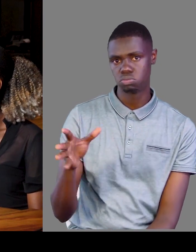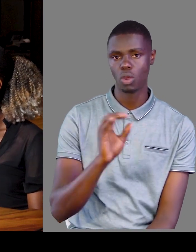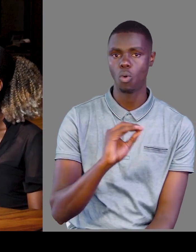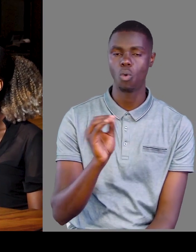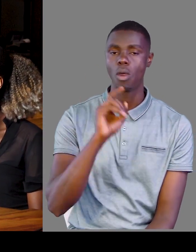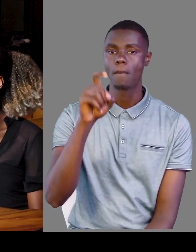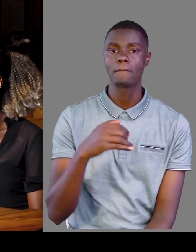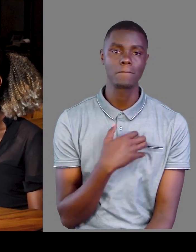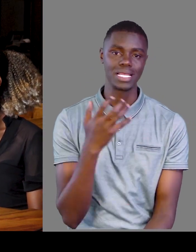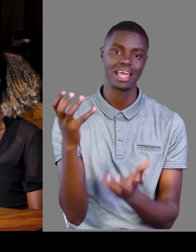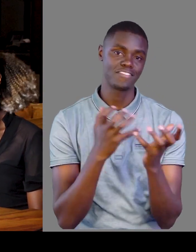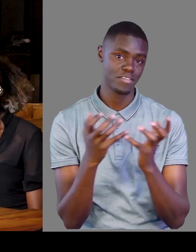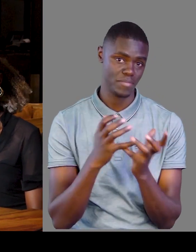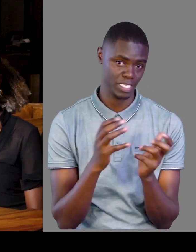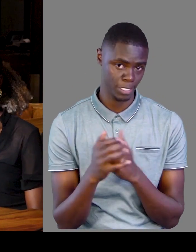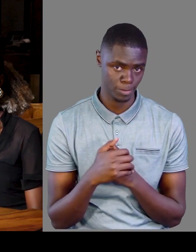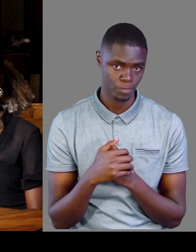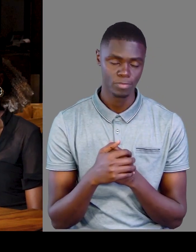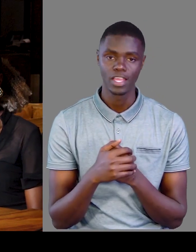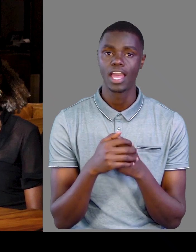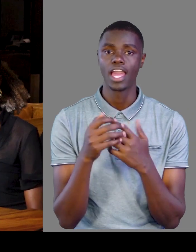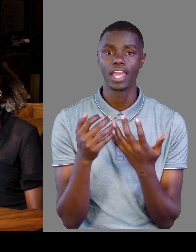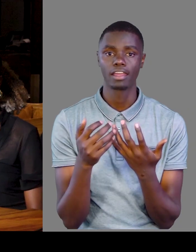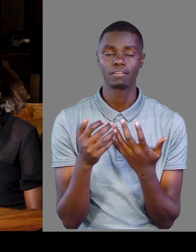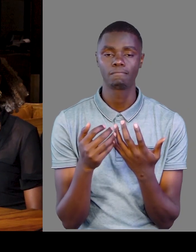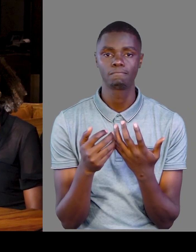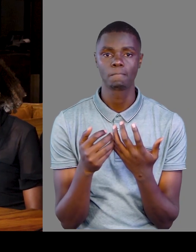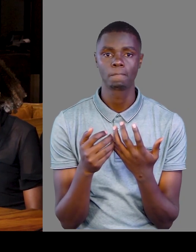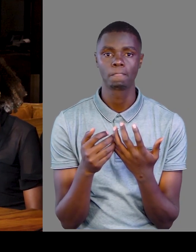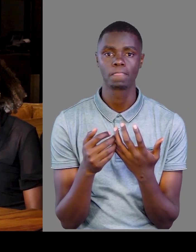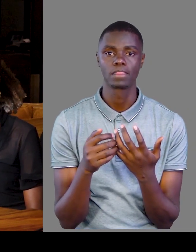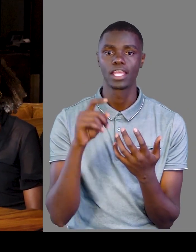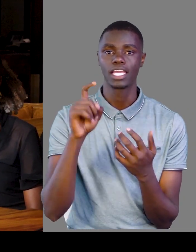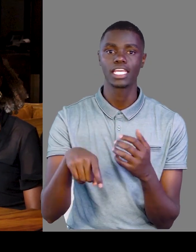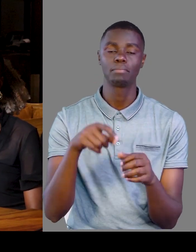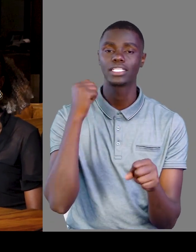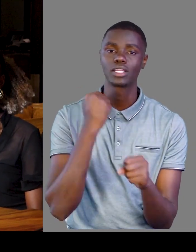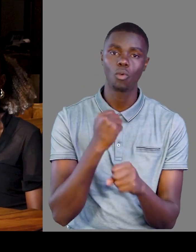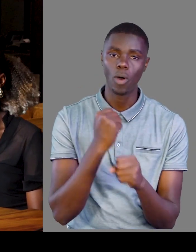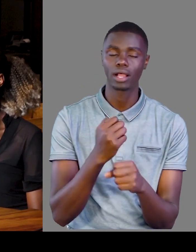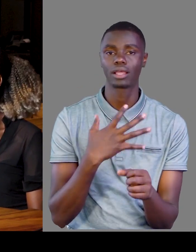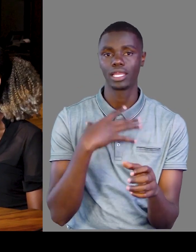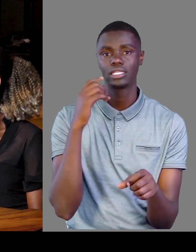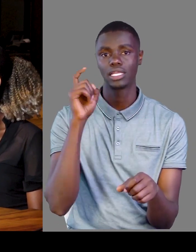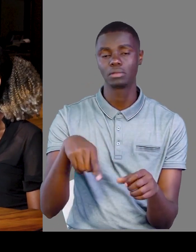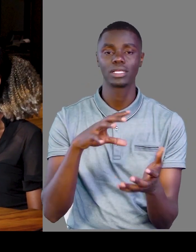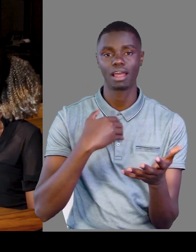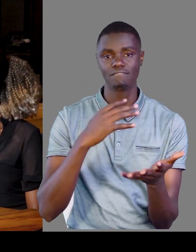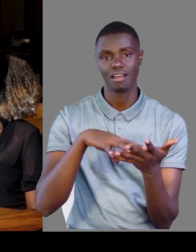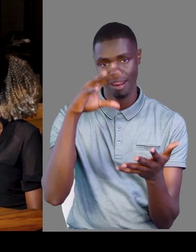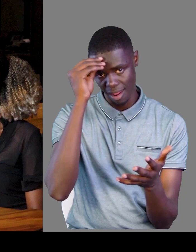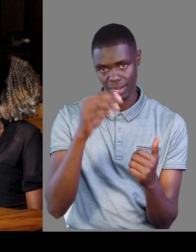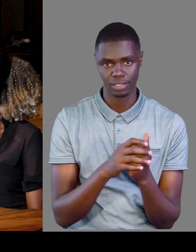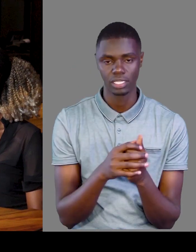There has to be business, and there has to be automatically works learning.